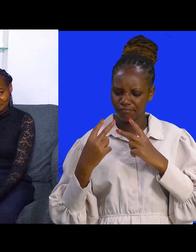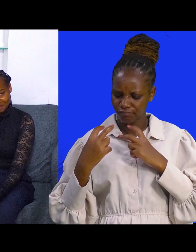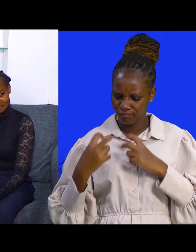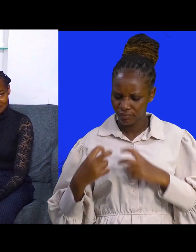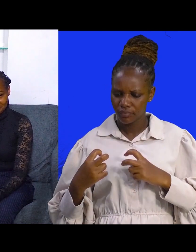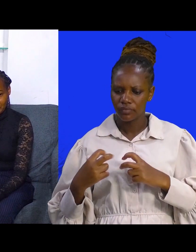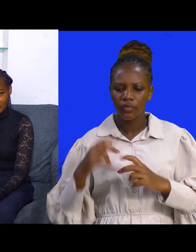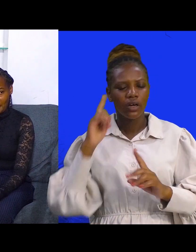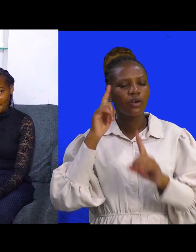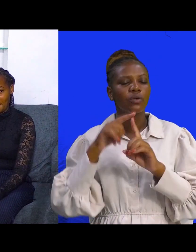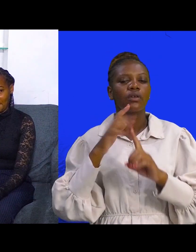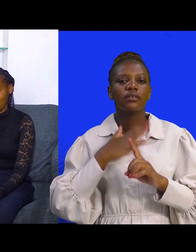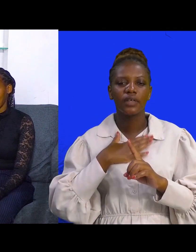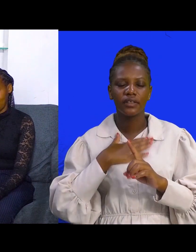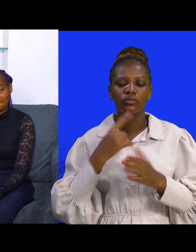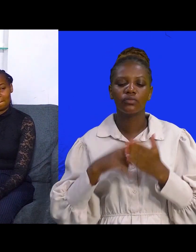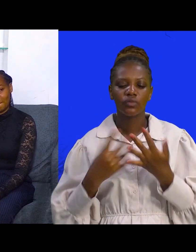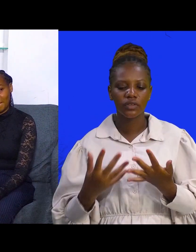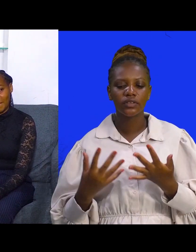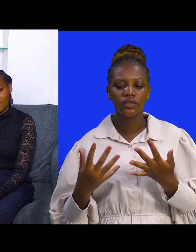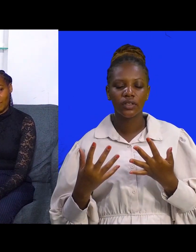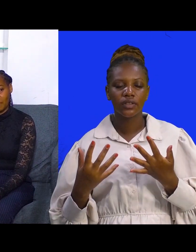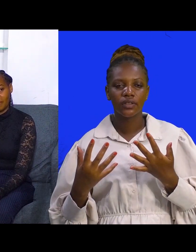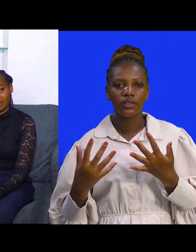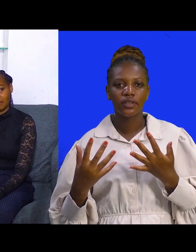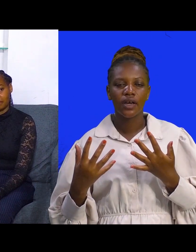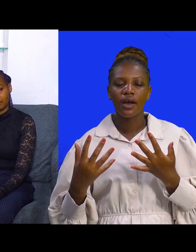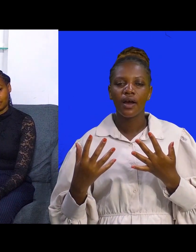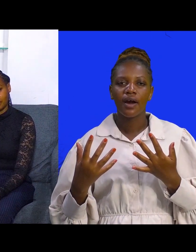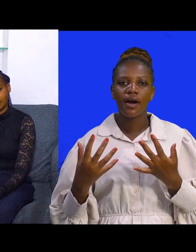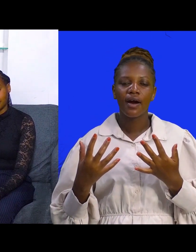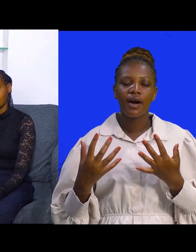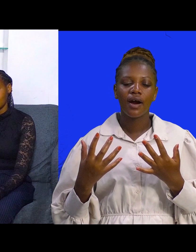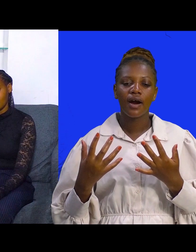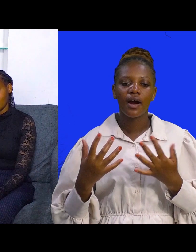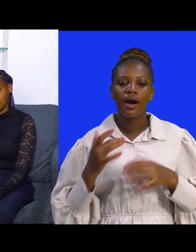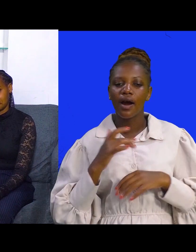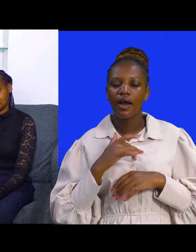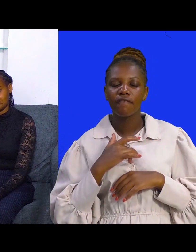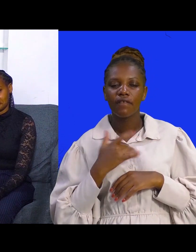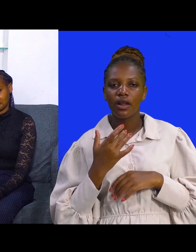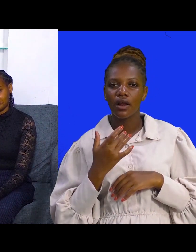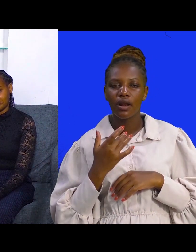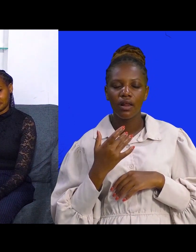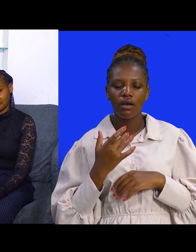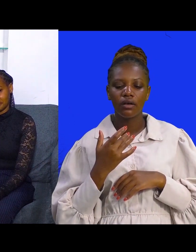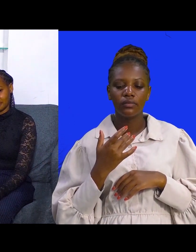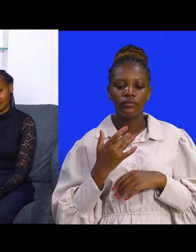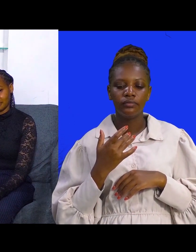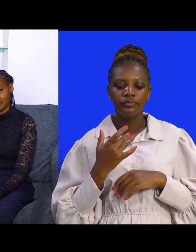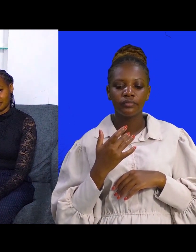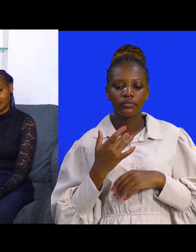working. But my goal now is to have a good social life because I feel like a hobby should